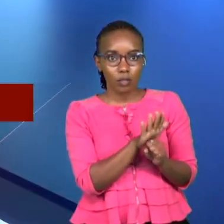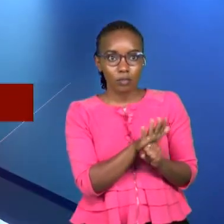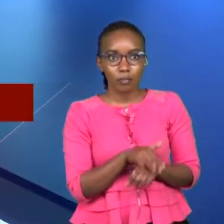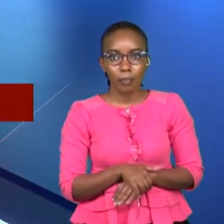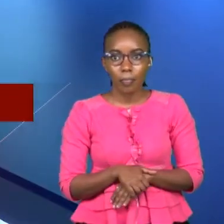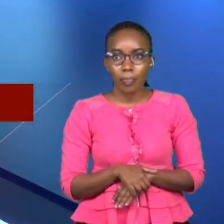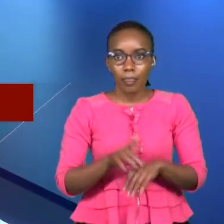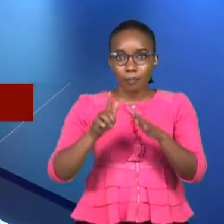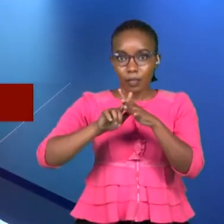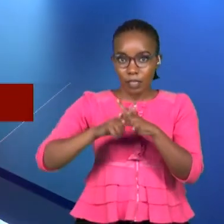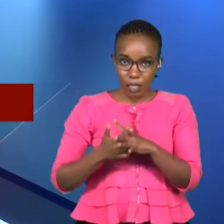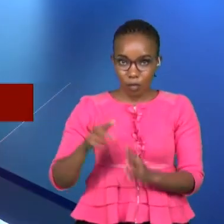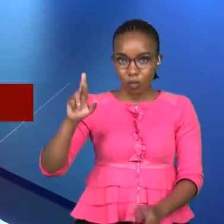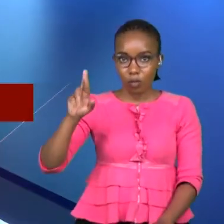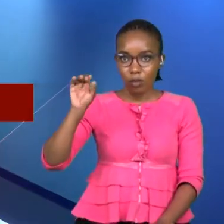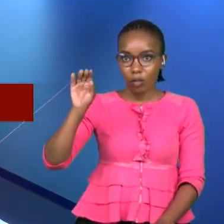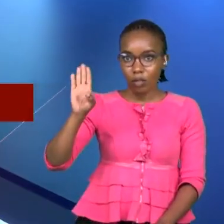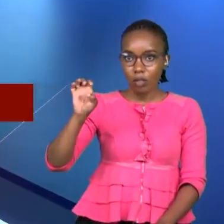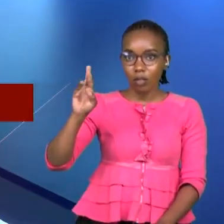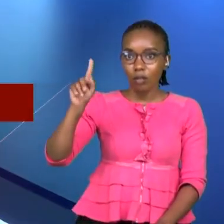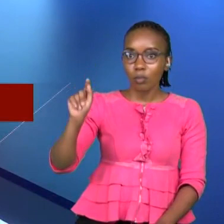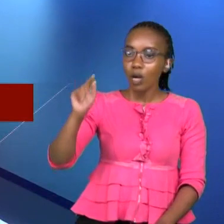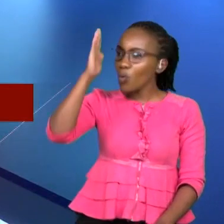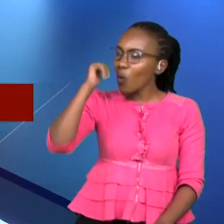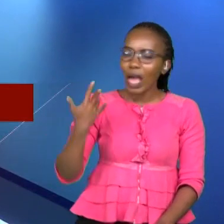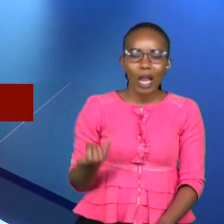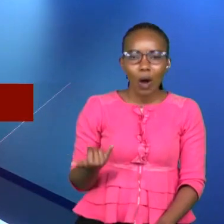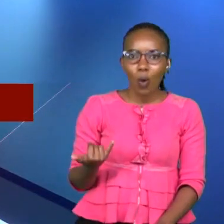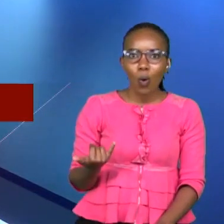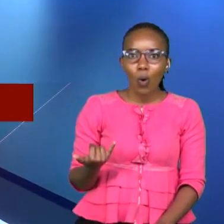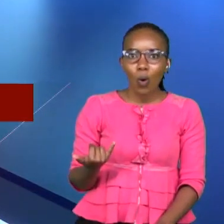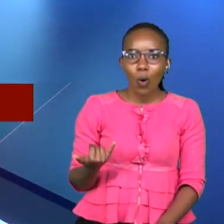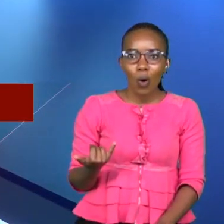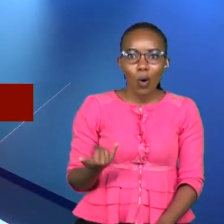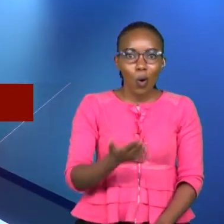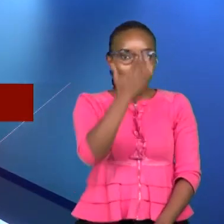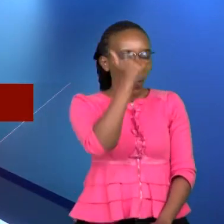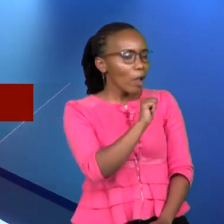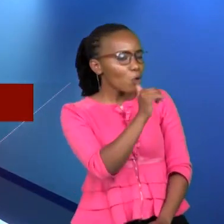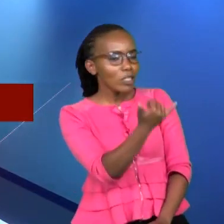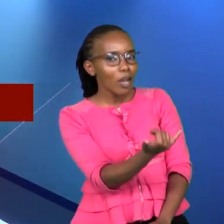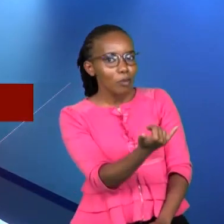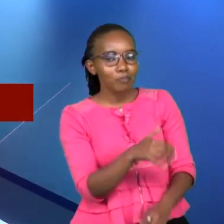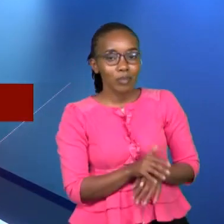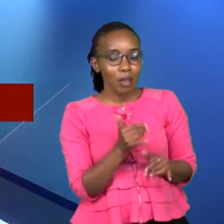Shukran. We start with you, Robert. Yes. Why now? Why not now? I think this is the right